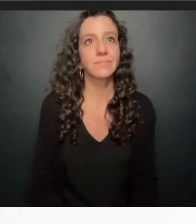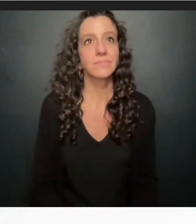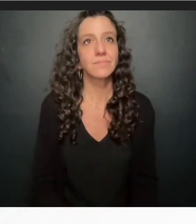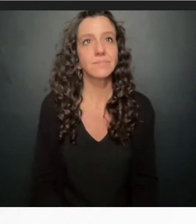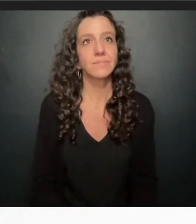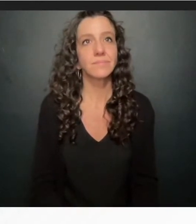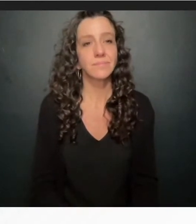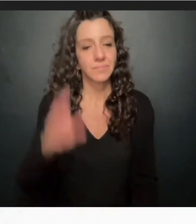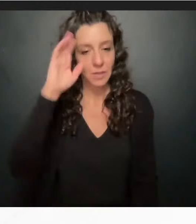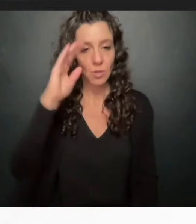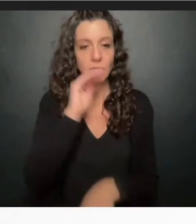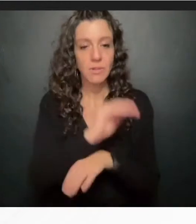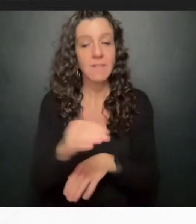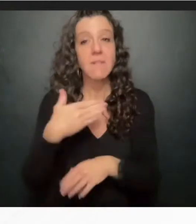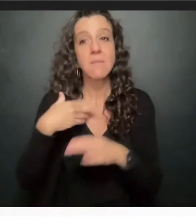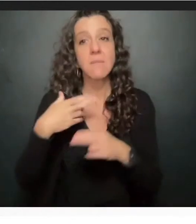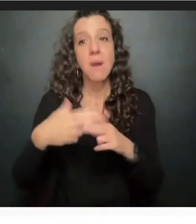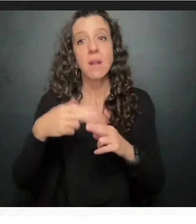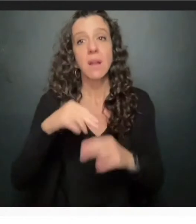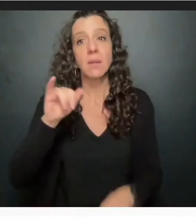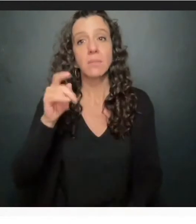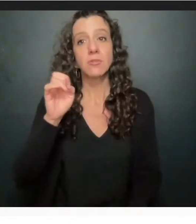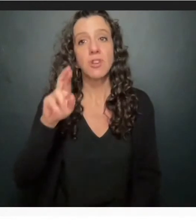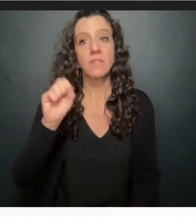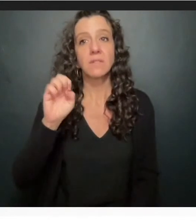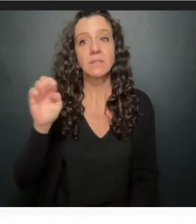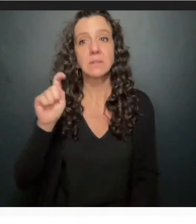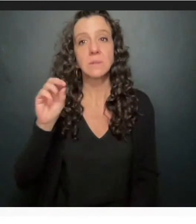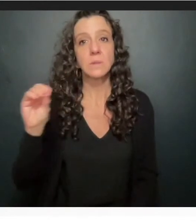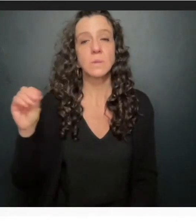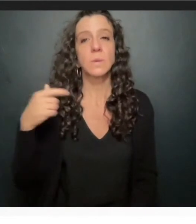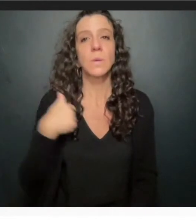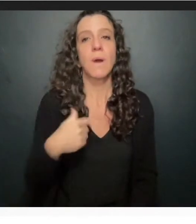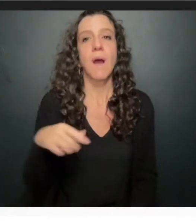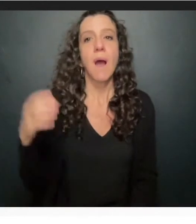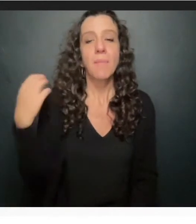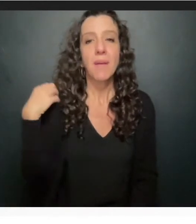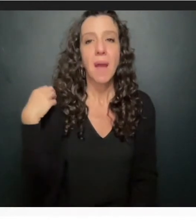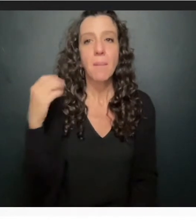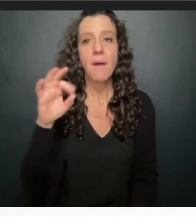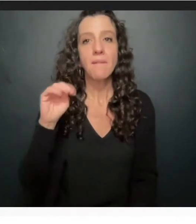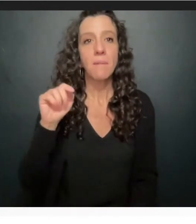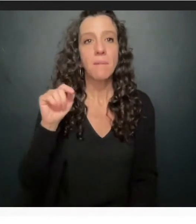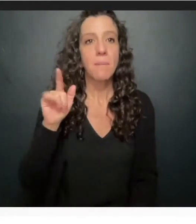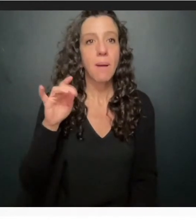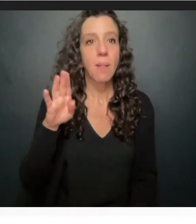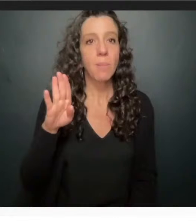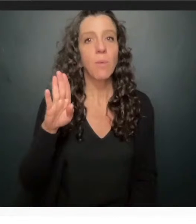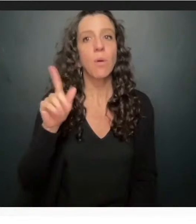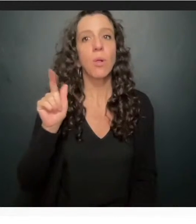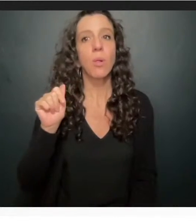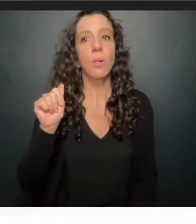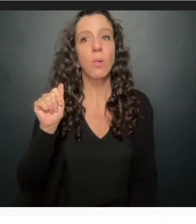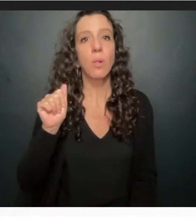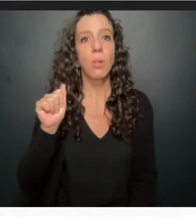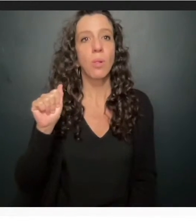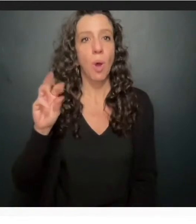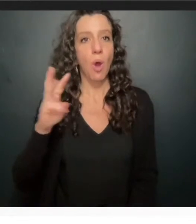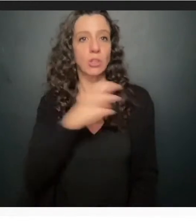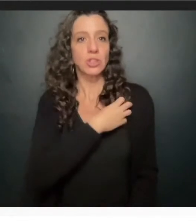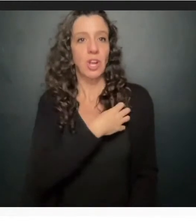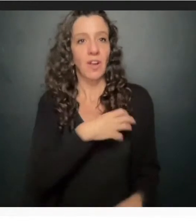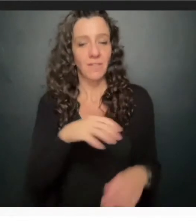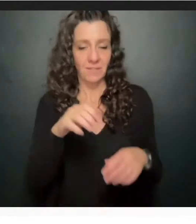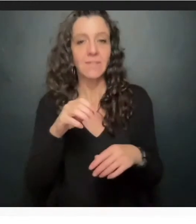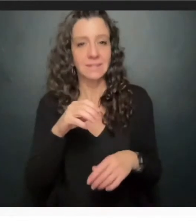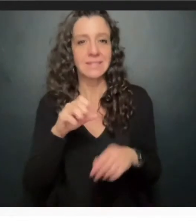Good evening. My name is Jennifer Situ. I'm the captain of Malibu Lost Hills Sheriff Station. I'm happy to report that we made great strides